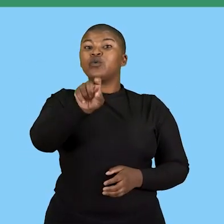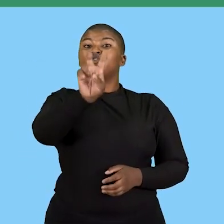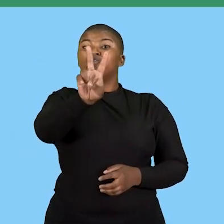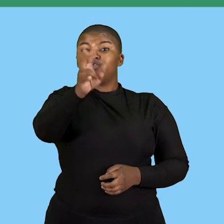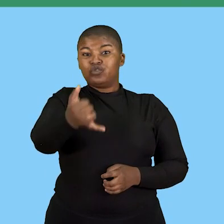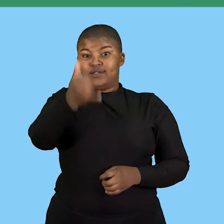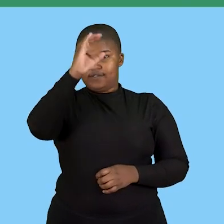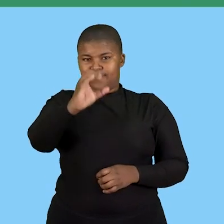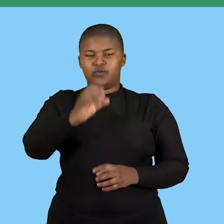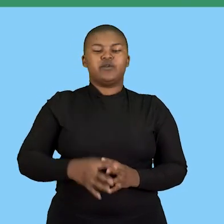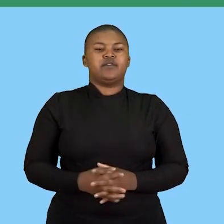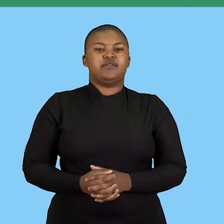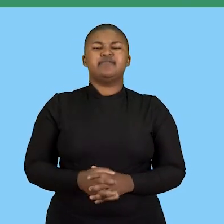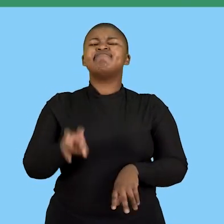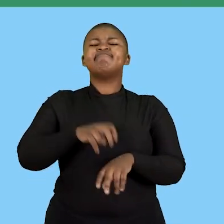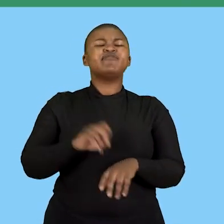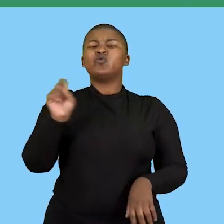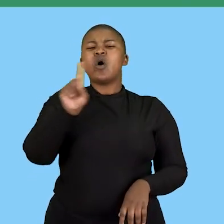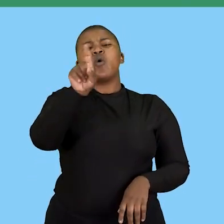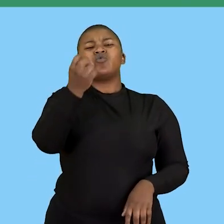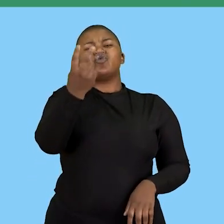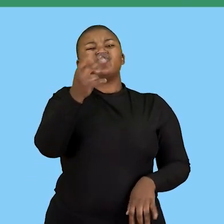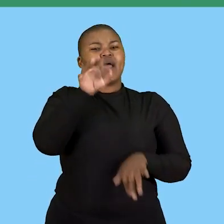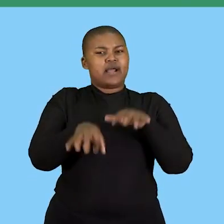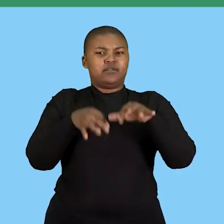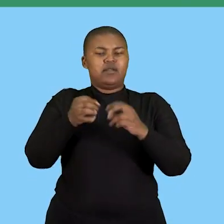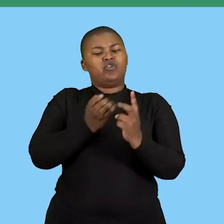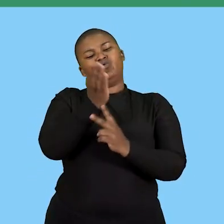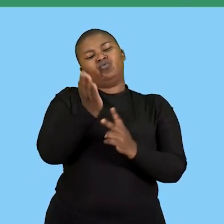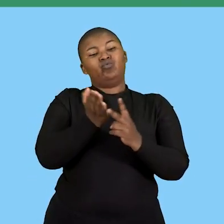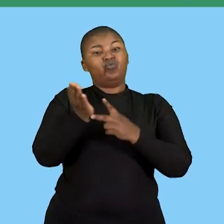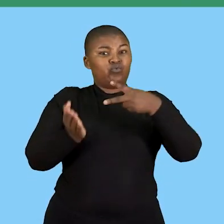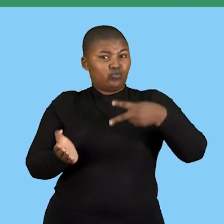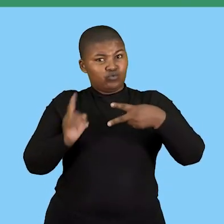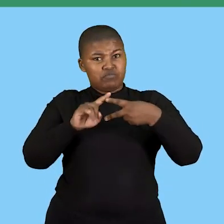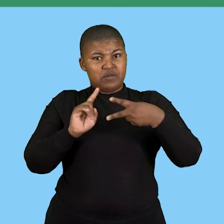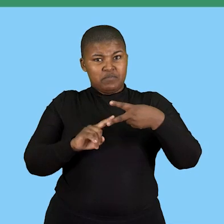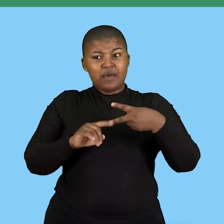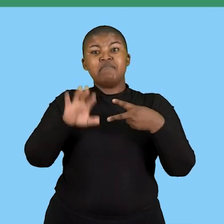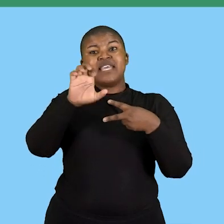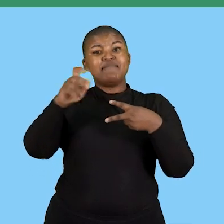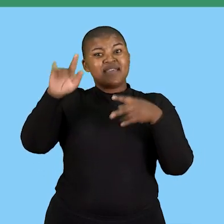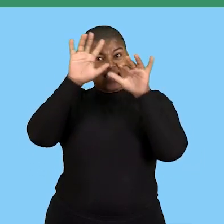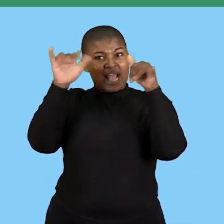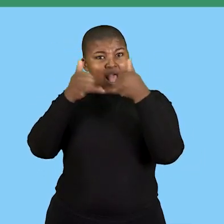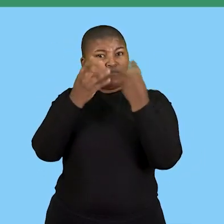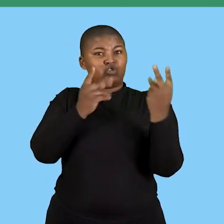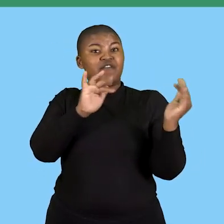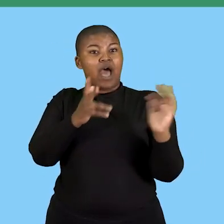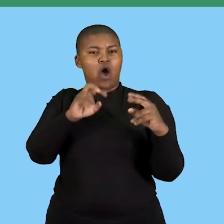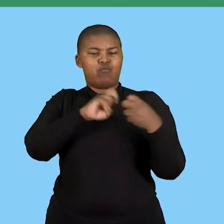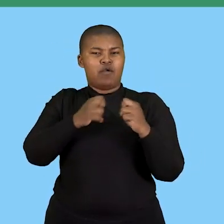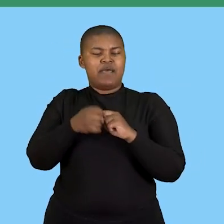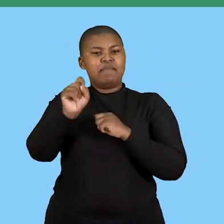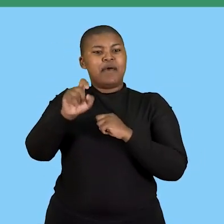let us look into question 2. What does it require from us? Explain 2 ways in which Elsabe printers should deal with the